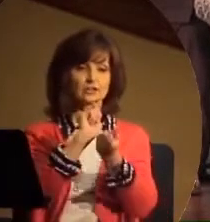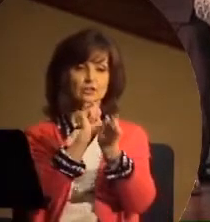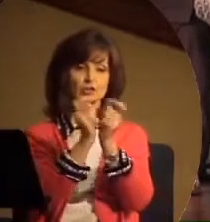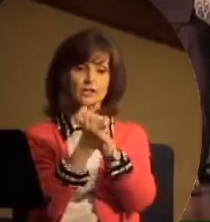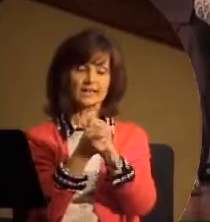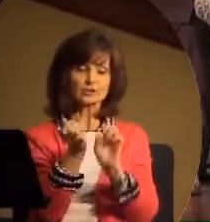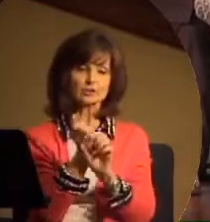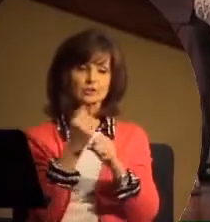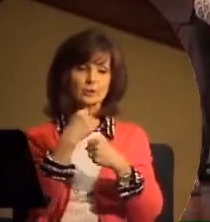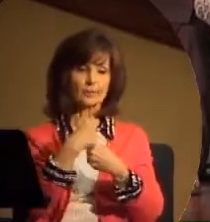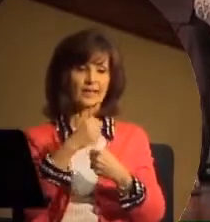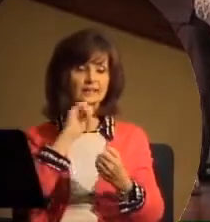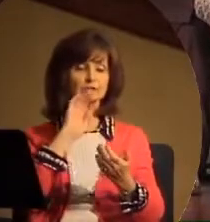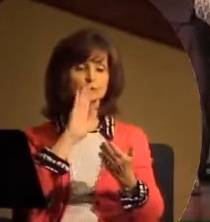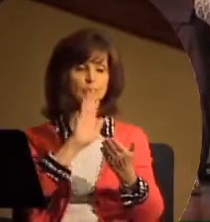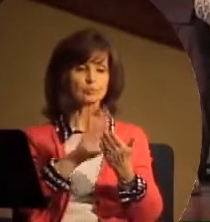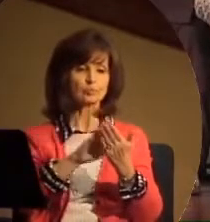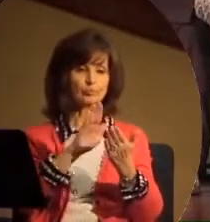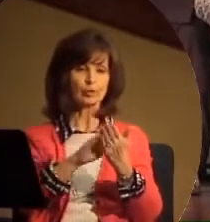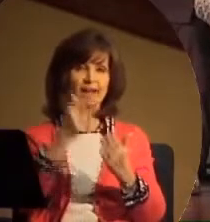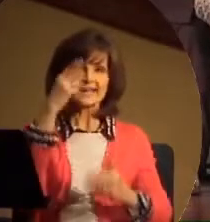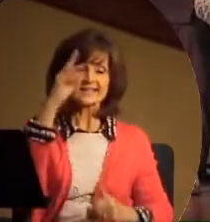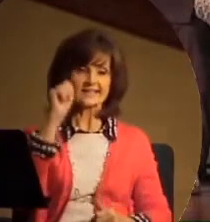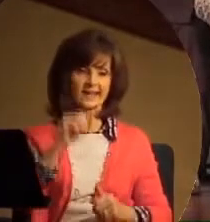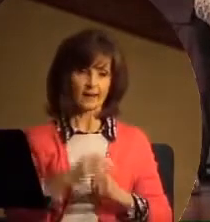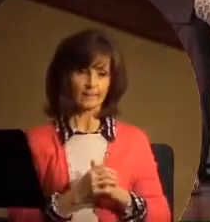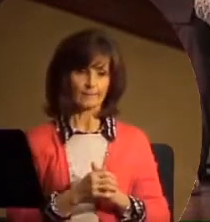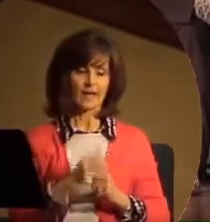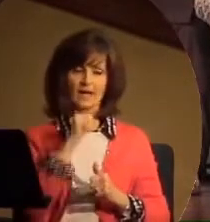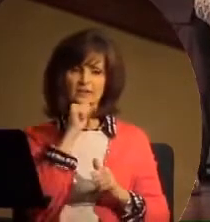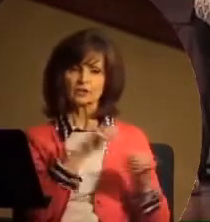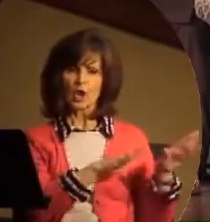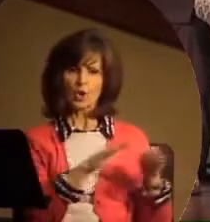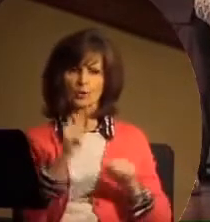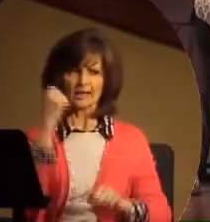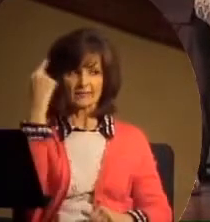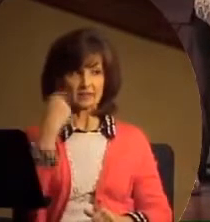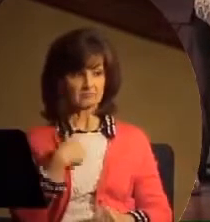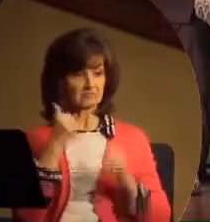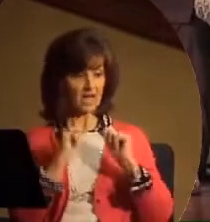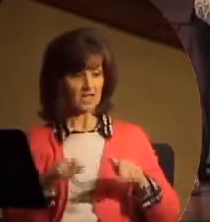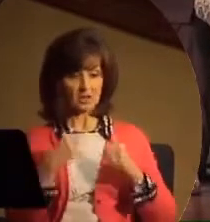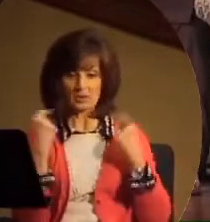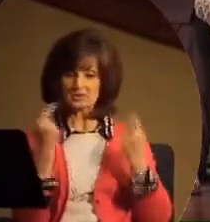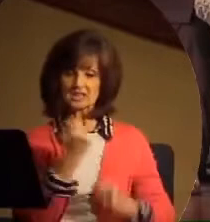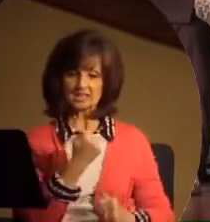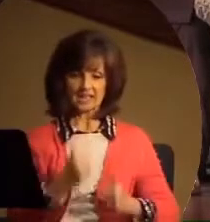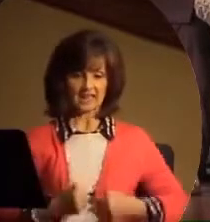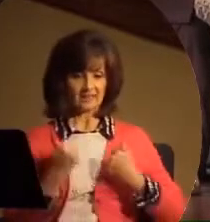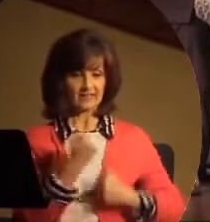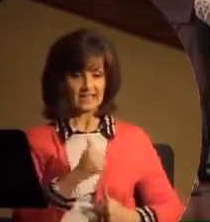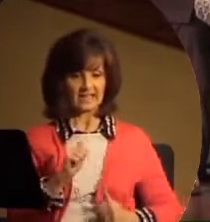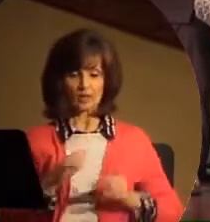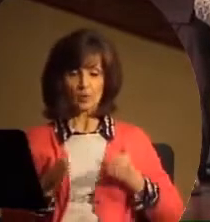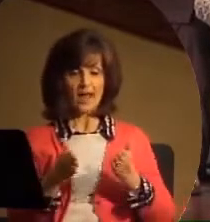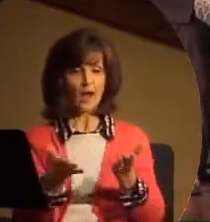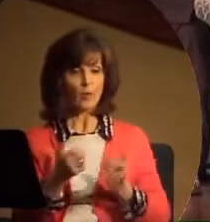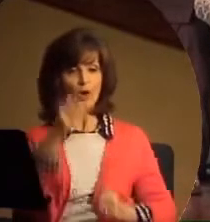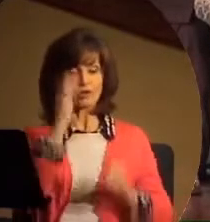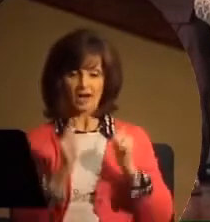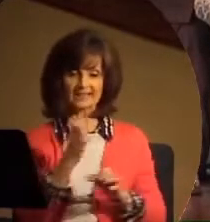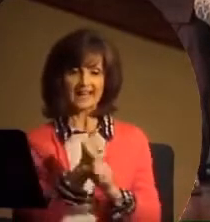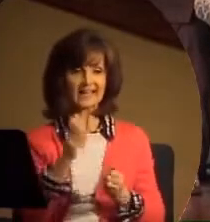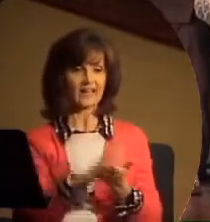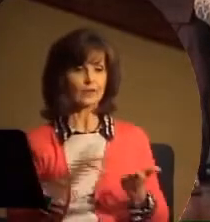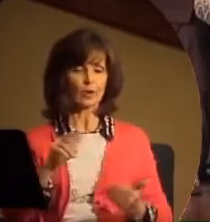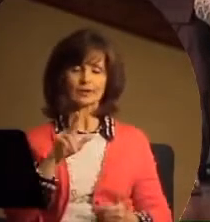it to praise Him. Now, don't you leave here thinking, well, the preacher's saying, well, I can go out and sin, live any way I want to, and God can get the glory from